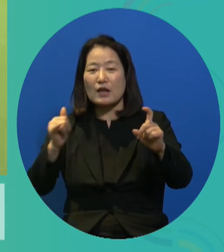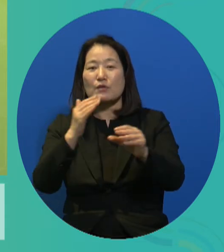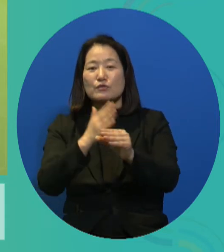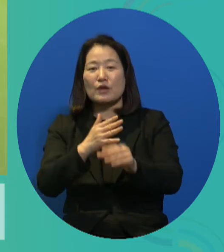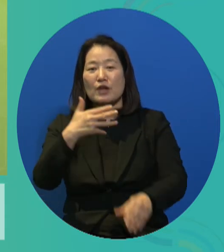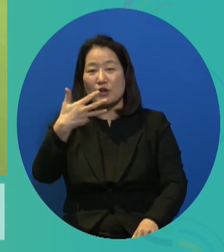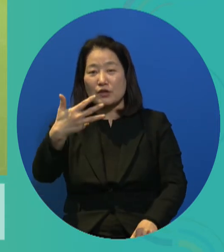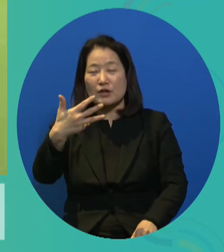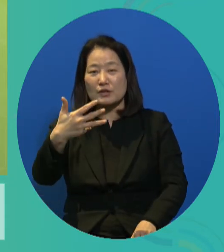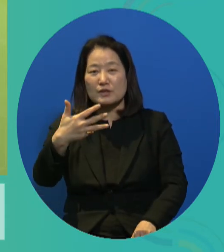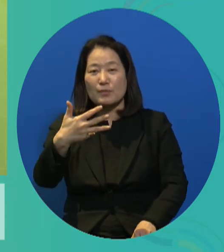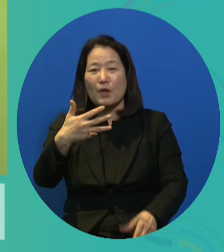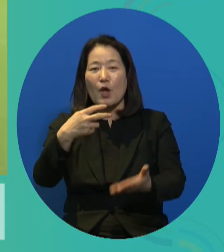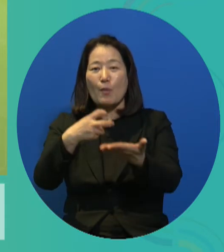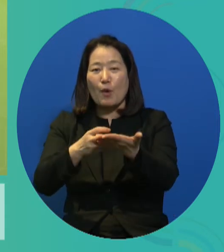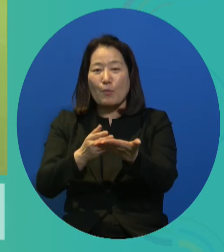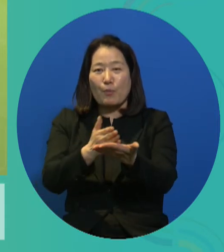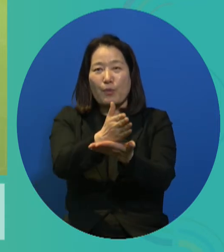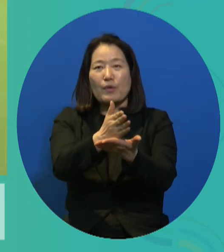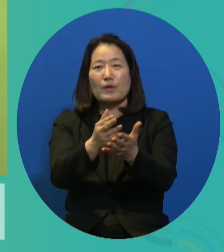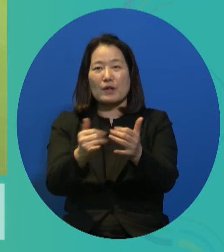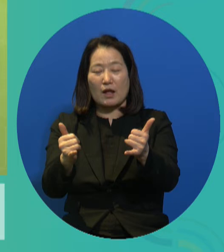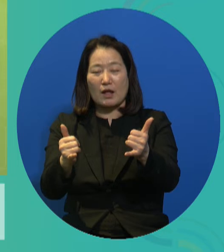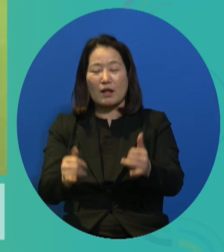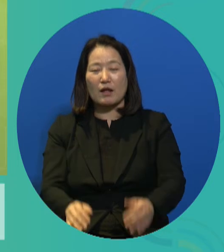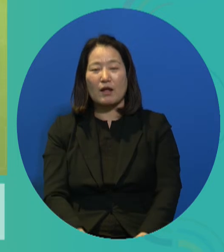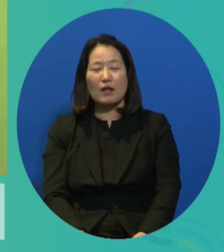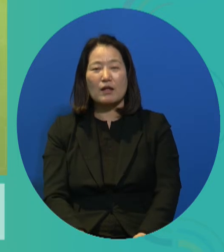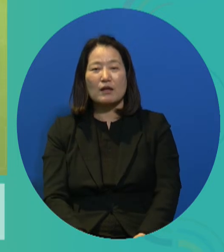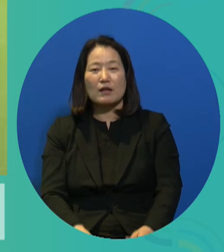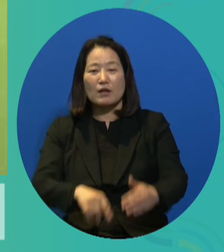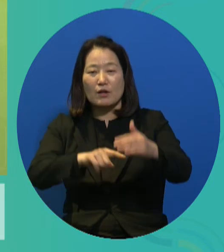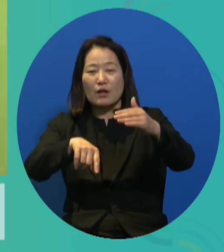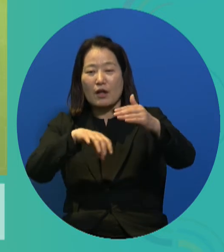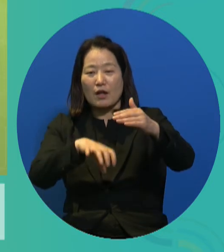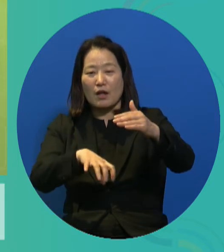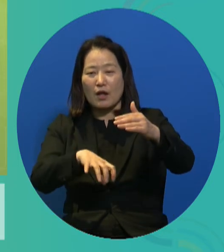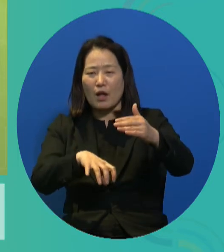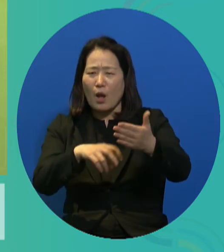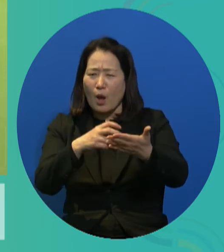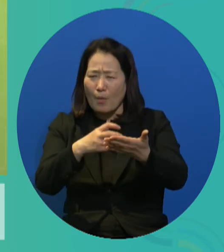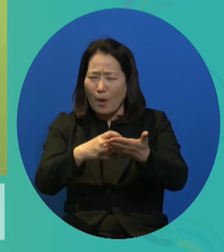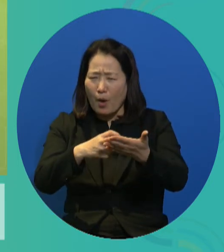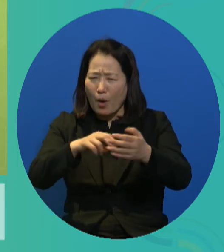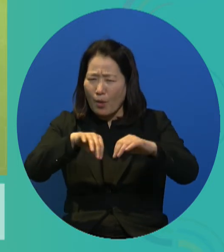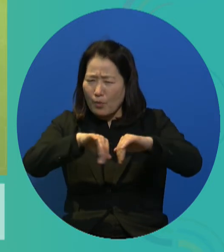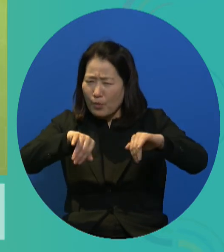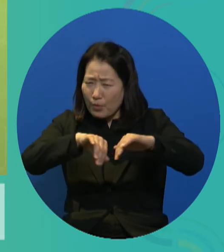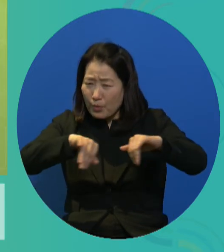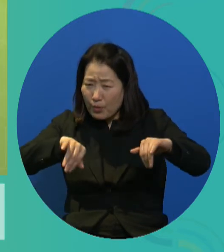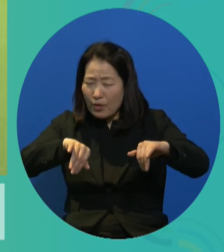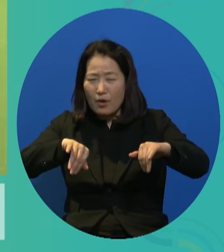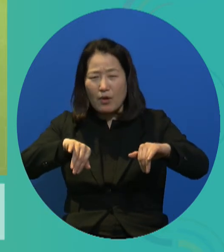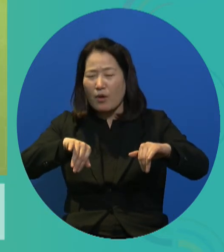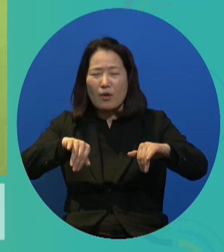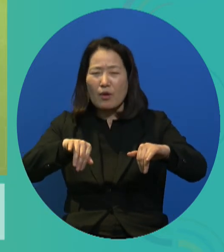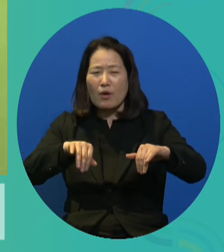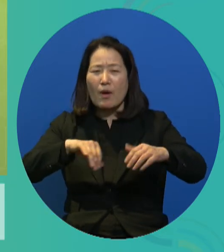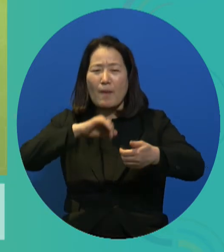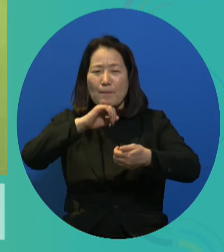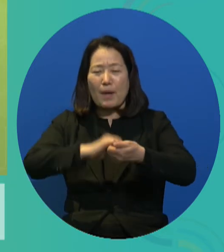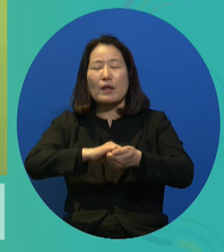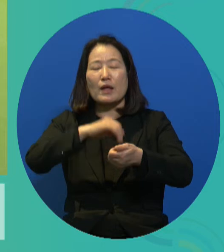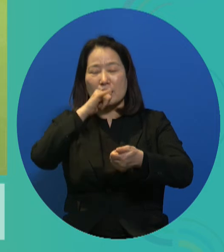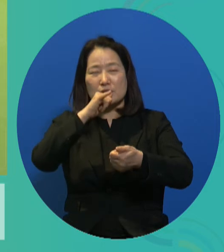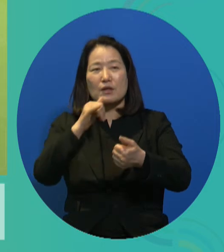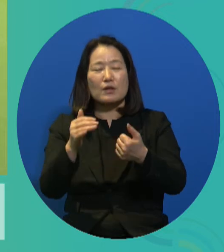8 of the 11 commissioners at the National Human Rights Commission of Korea are legal scholars, so it is difficult for them to go beyond the